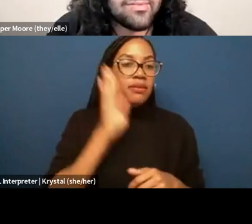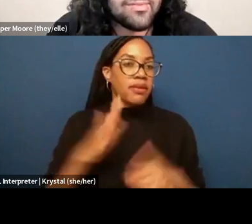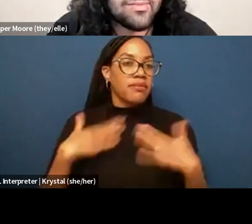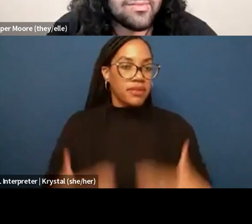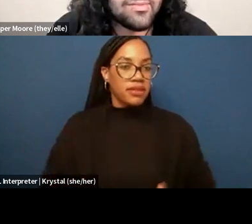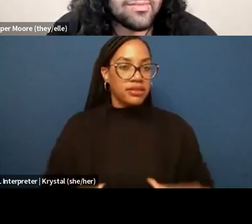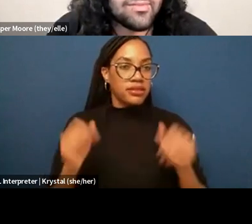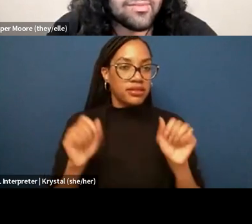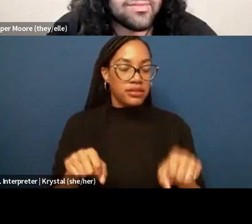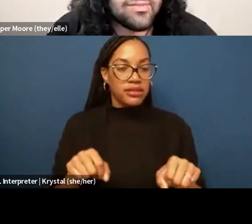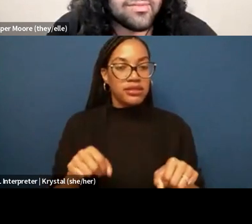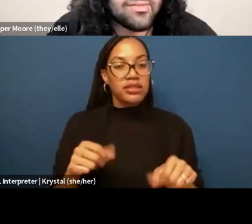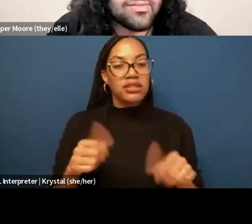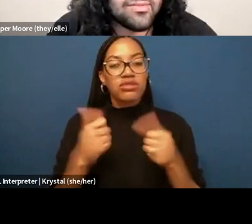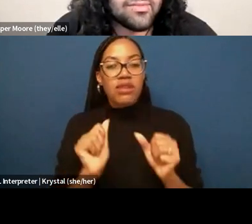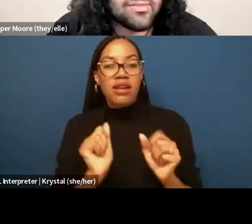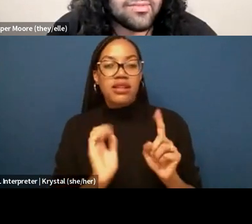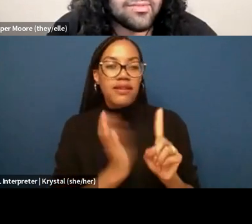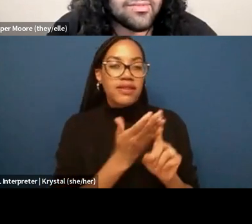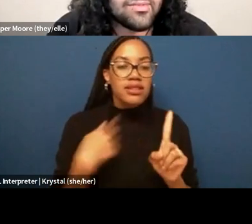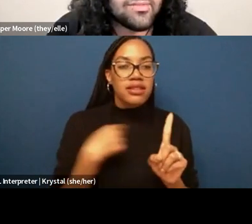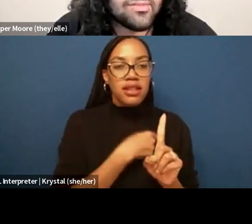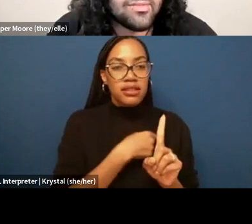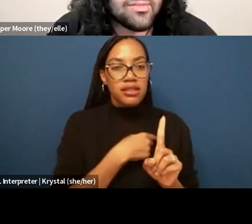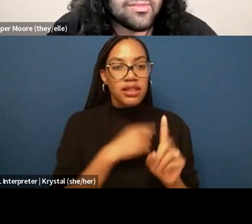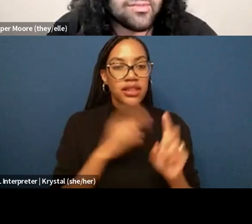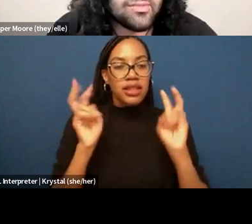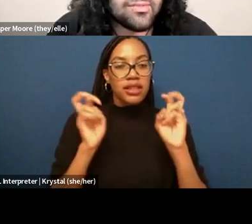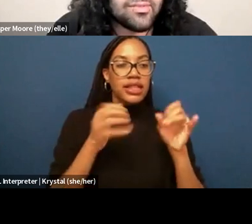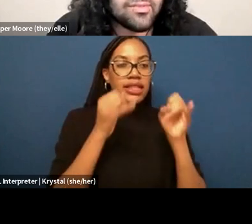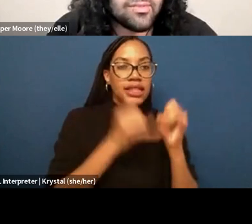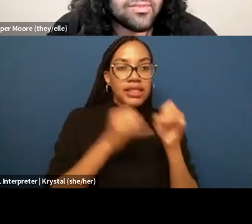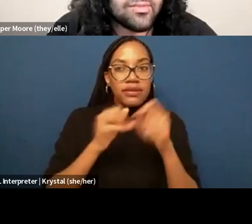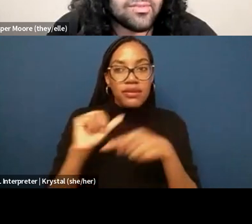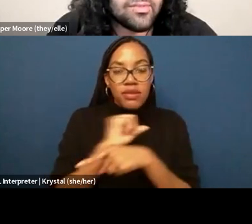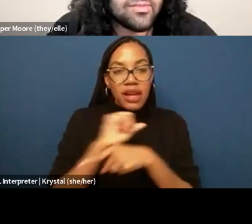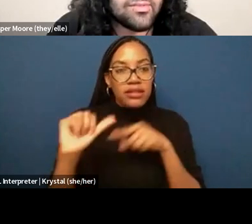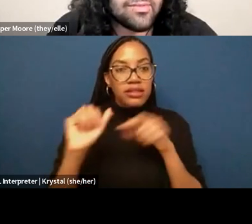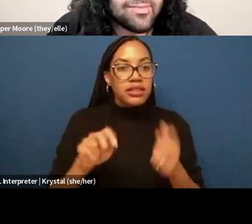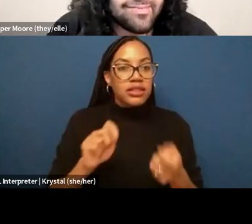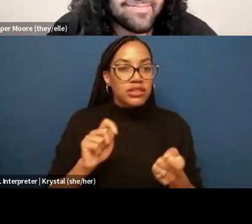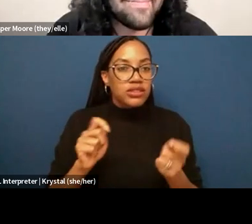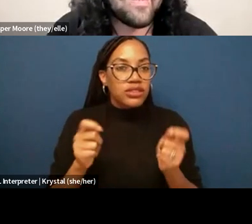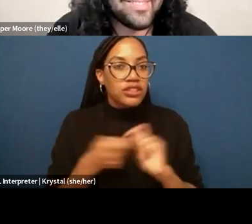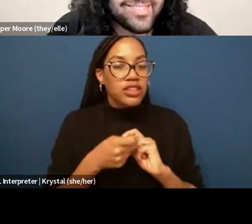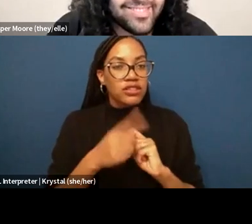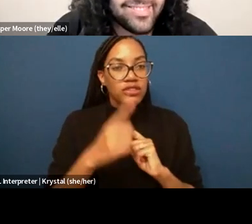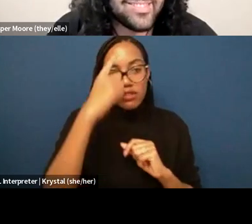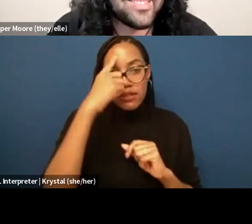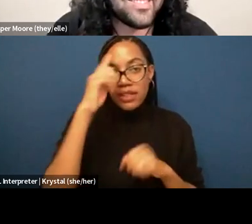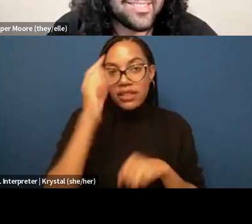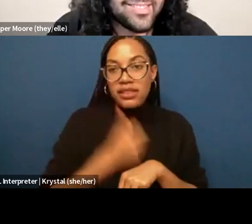to convince us that individual practices are meant to change and shift your